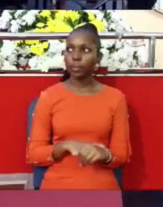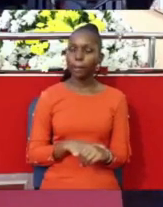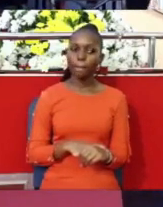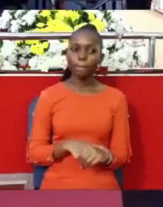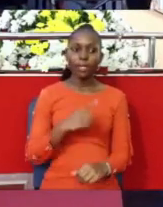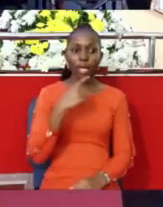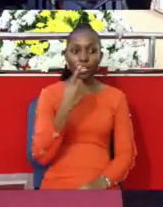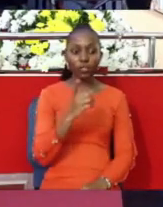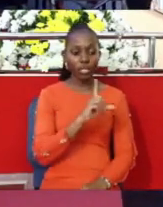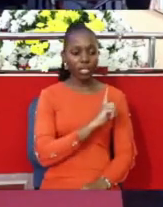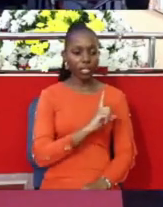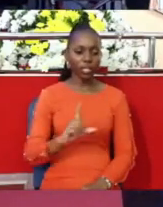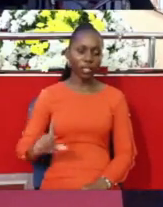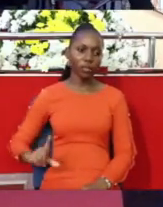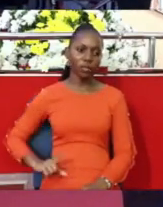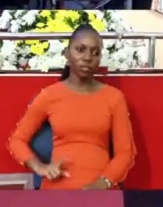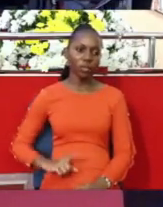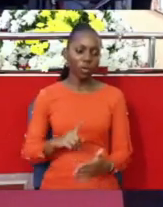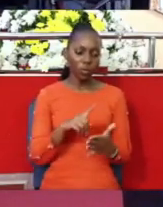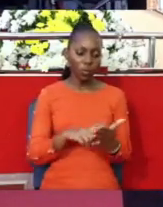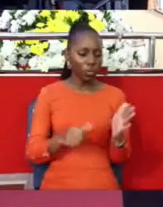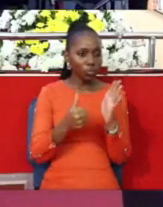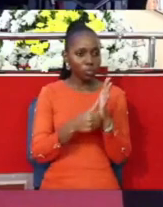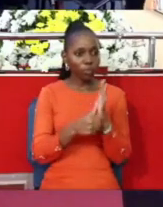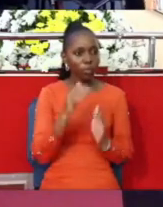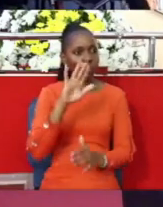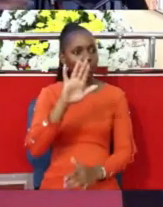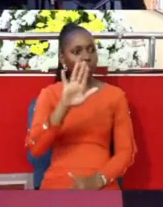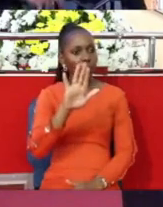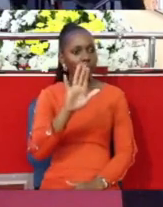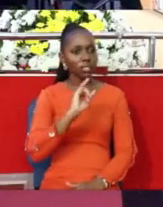unataka. Because I will not pray for you. Kwa sababu sitakuombea. I will also go stand there.